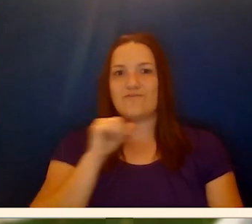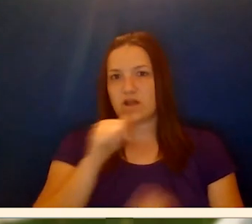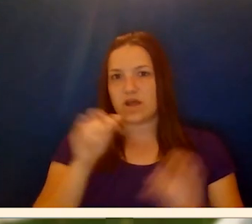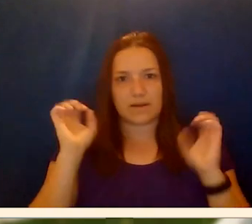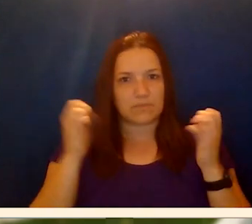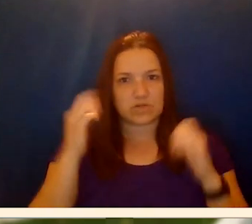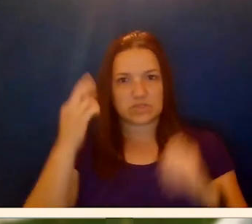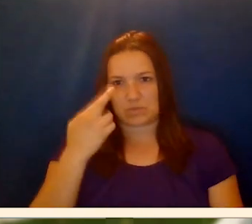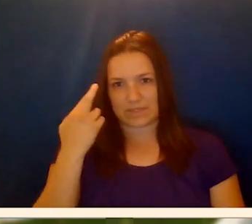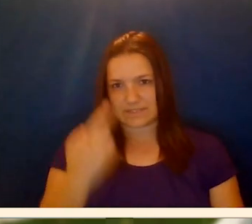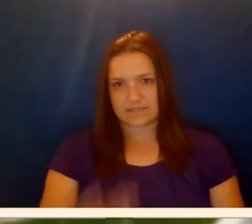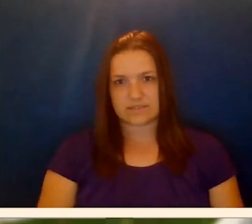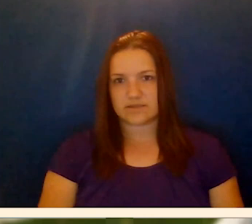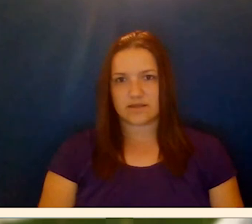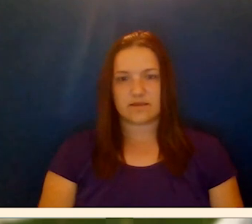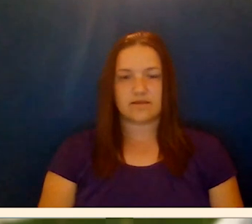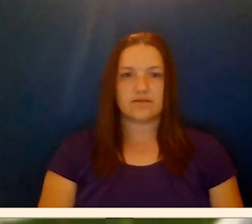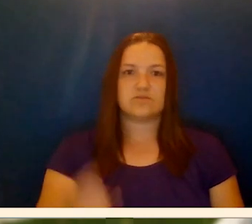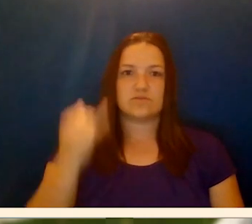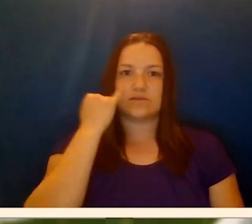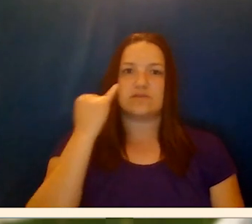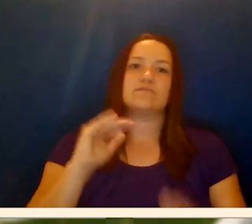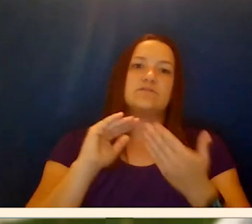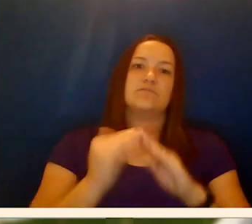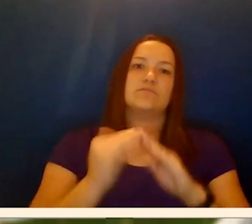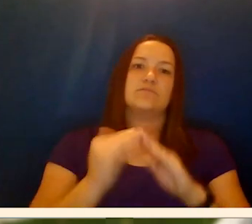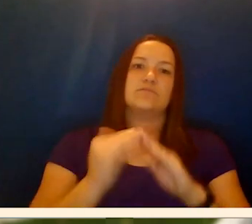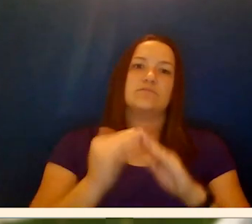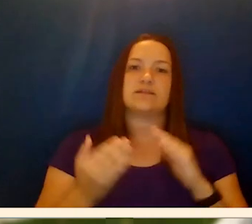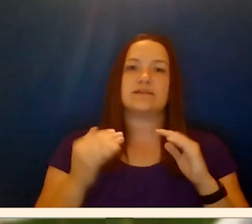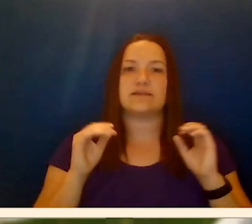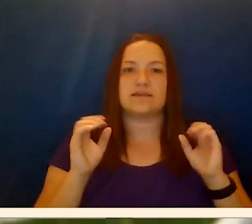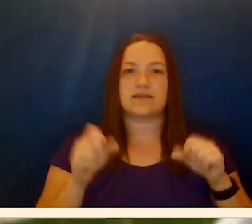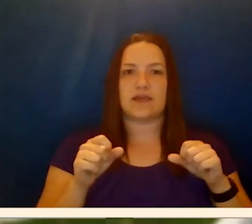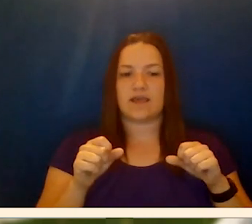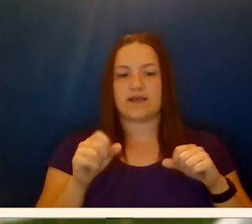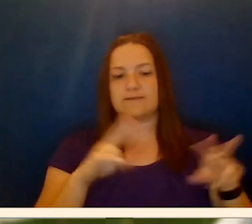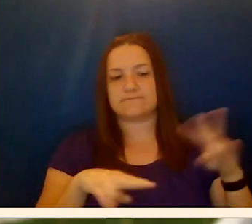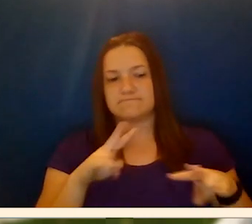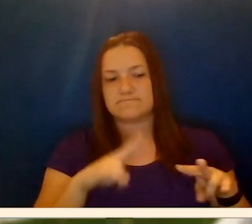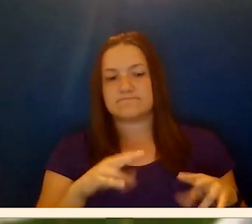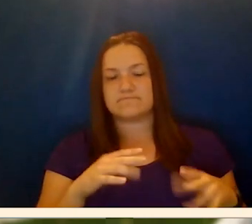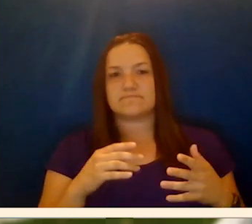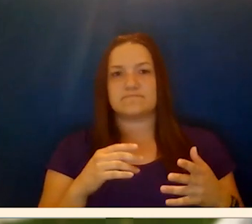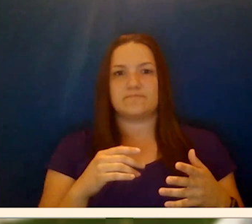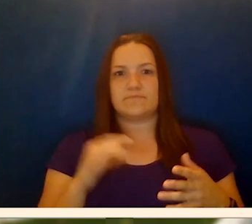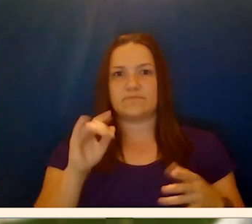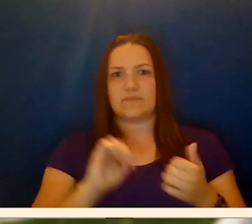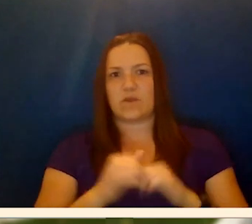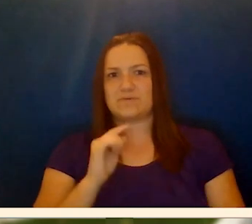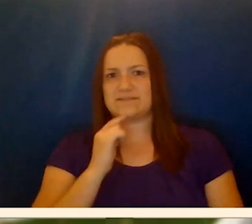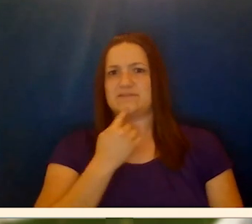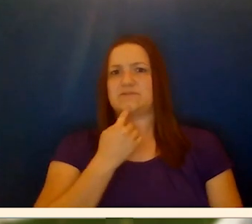reasons. So certainly if the community can, you know, kind of assess how, you know, serious they think